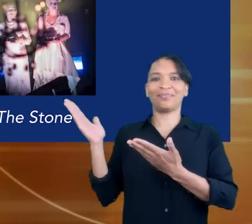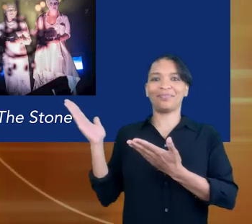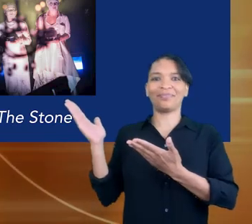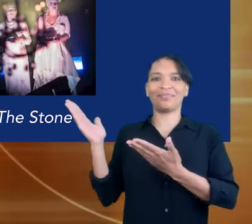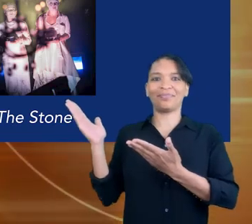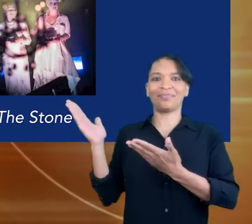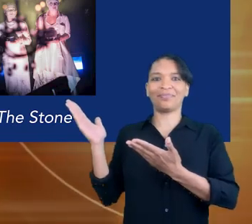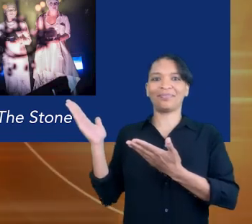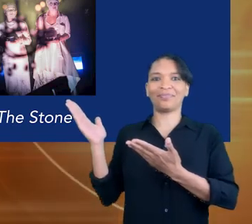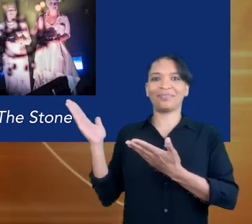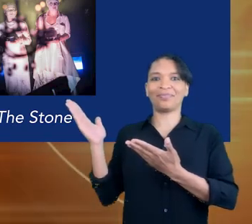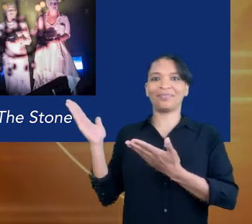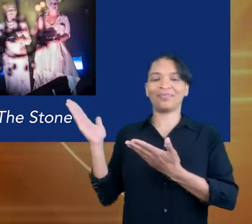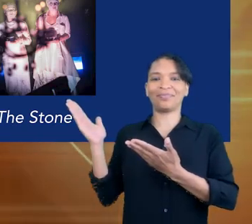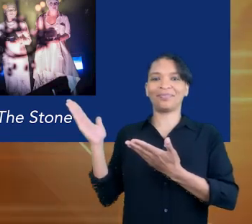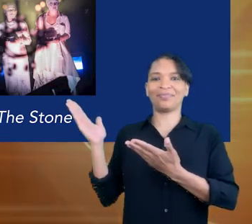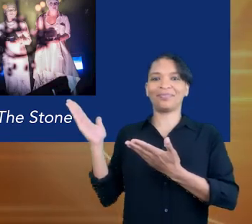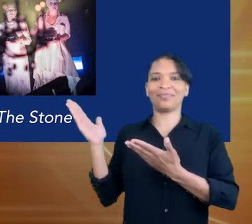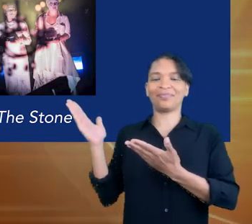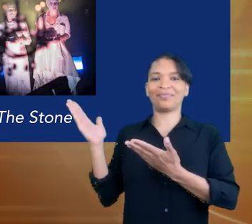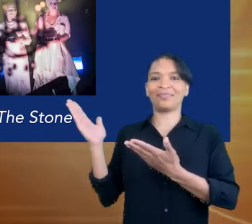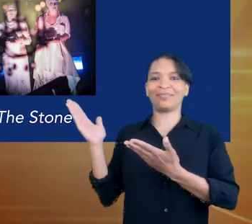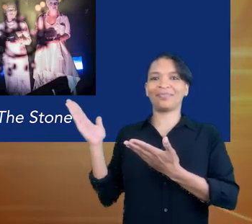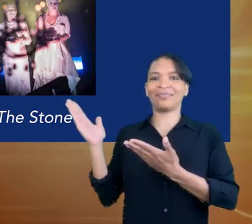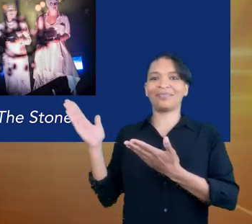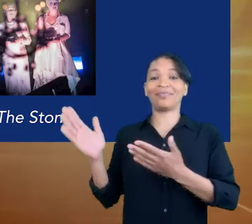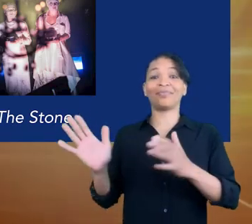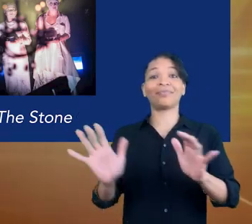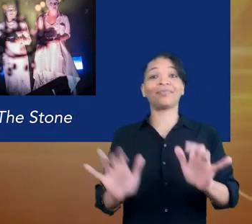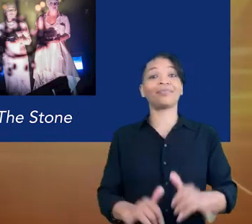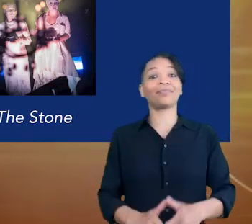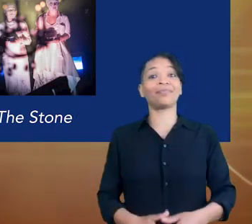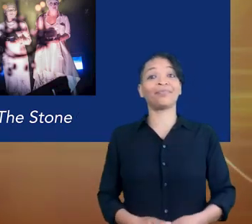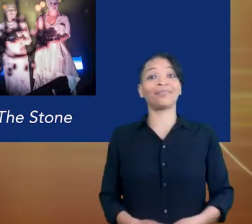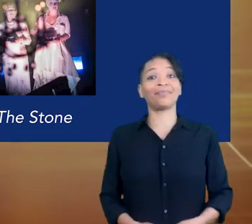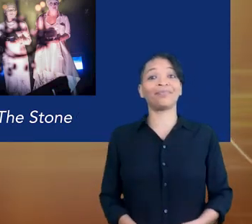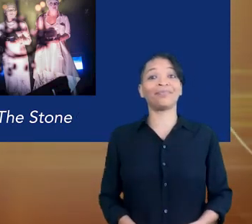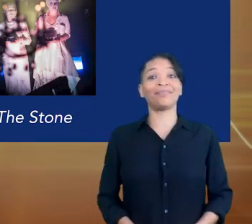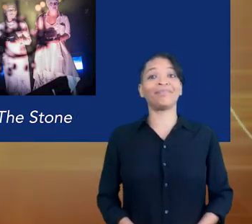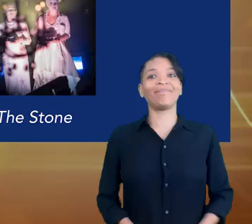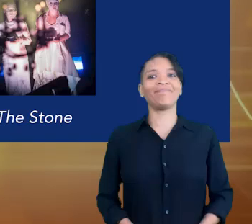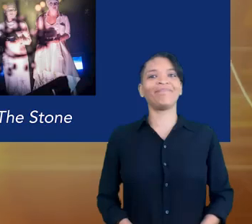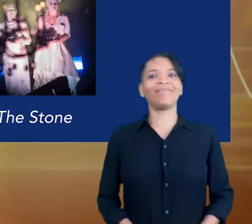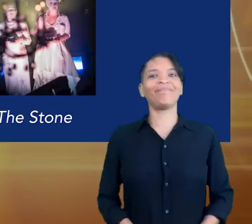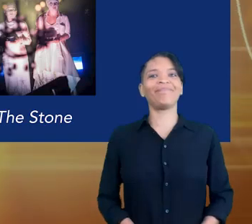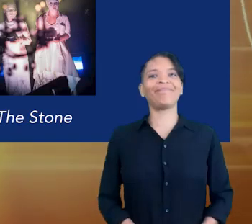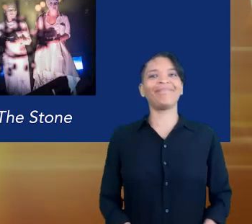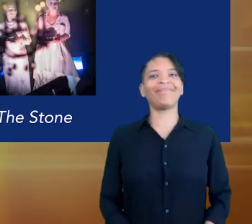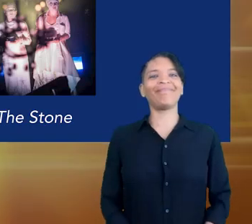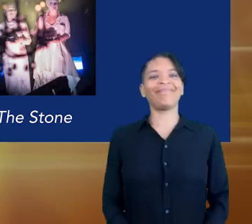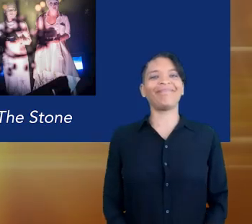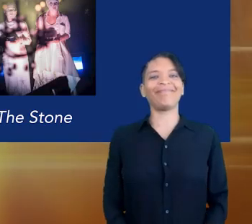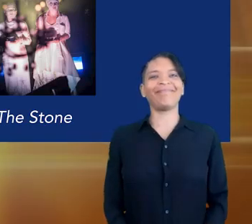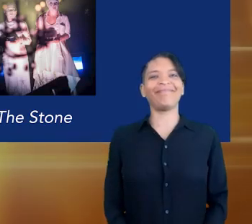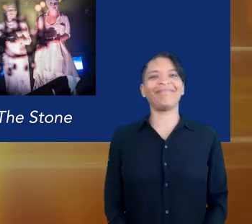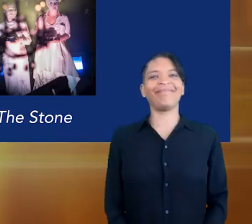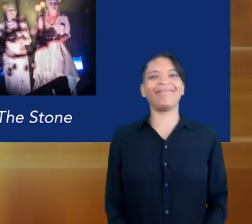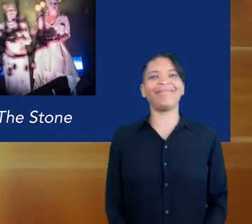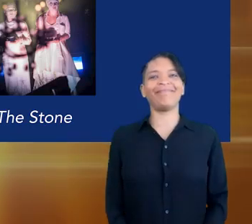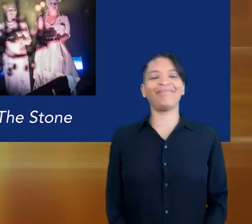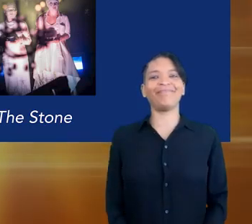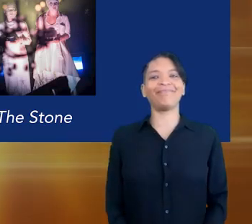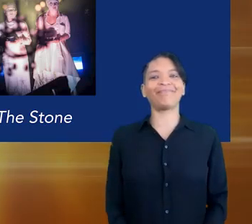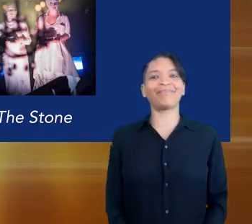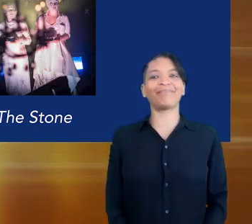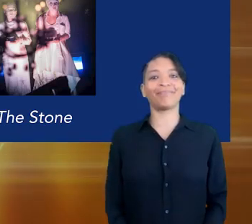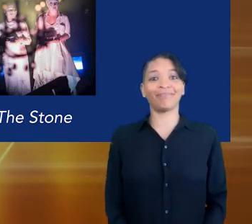Theater, The Strange Undoing of Prudencia Hart, Apollinaire Theater Company, The Stone, Arlequin